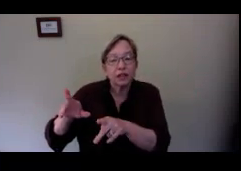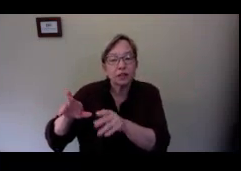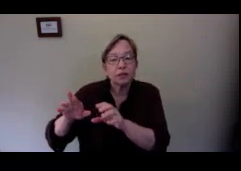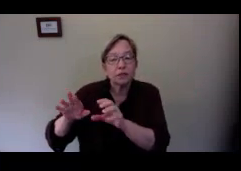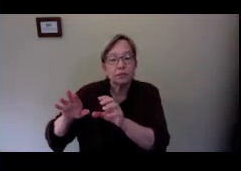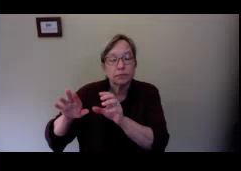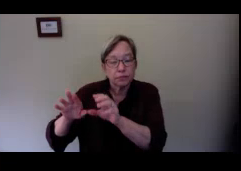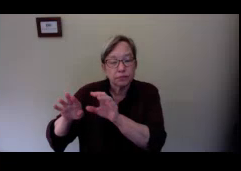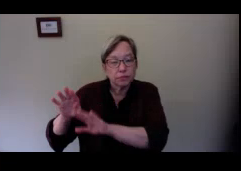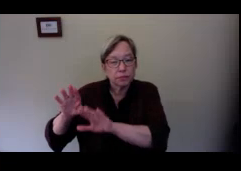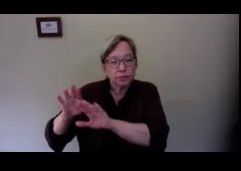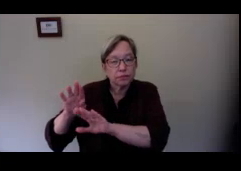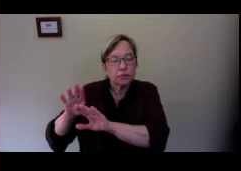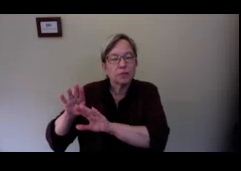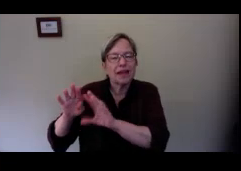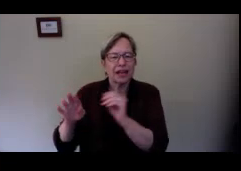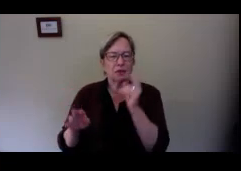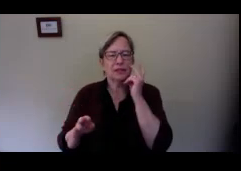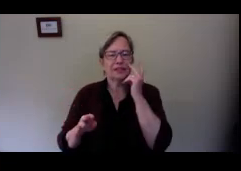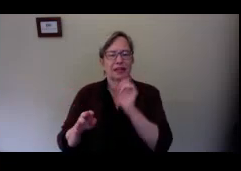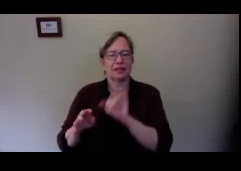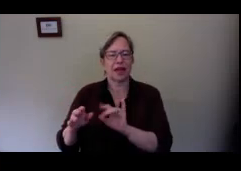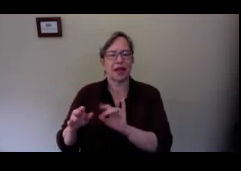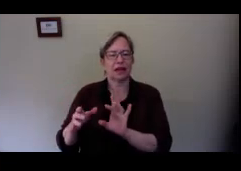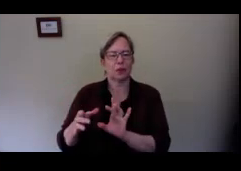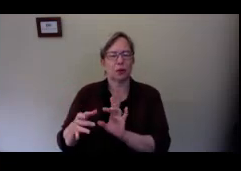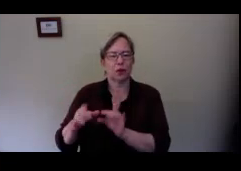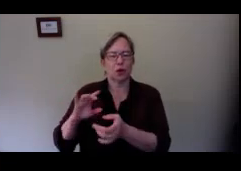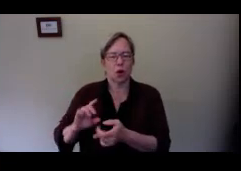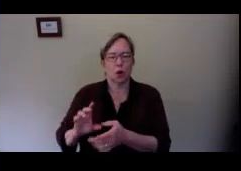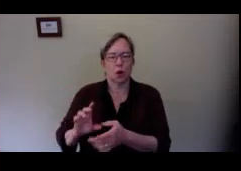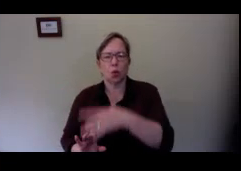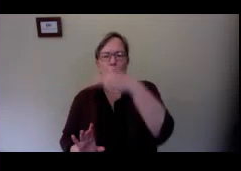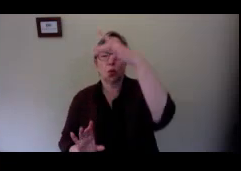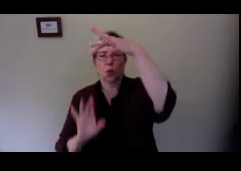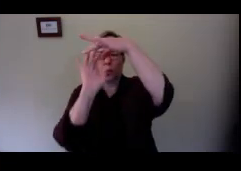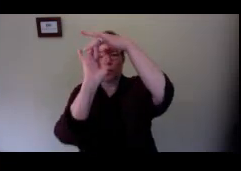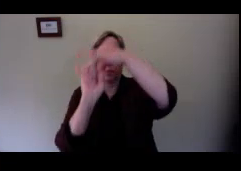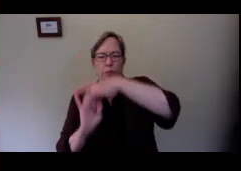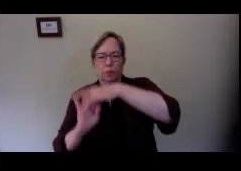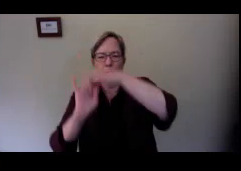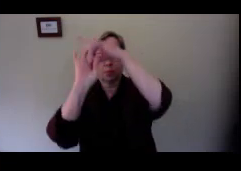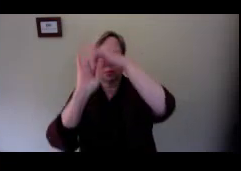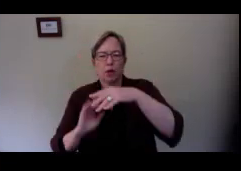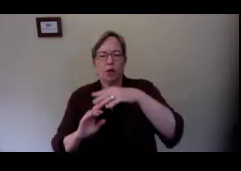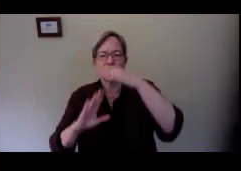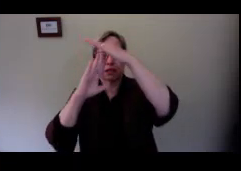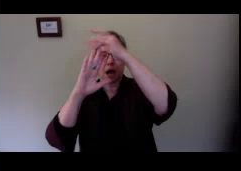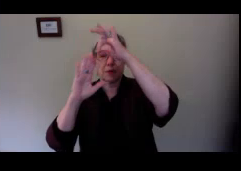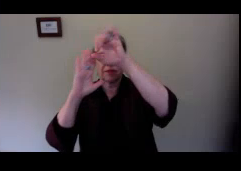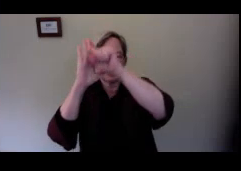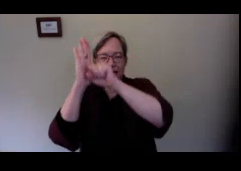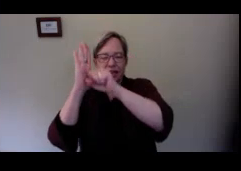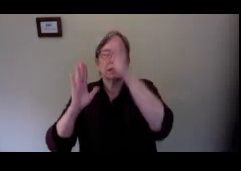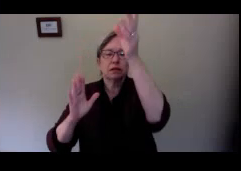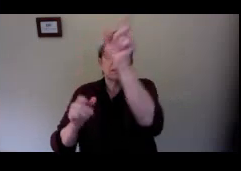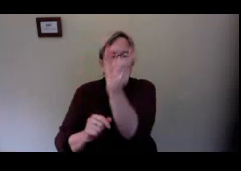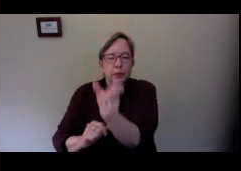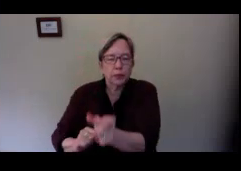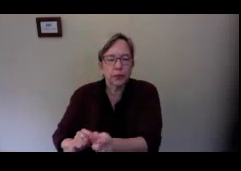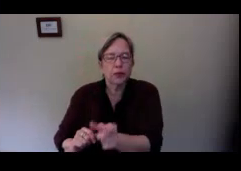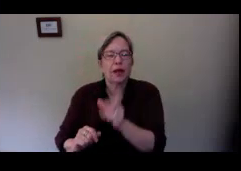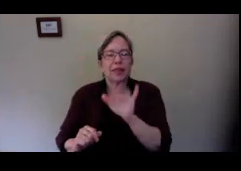area, and you can see how that reaches from the bottom to the top of the state. And that area is covered by our Philadelphia